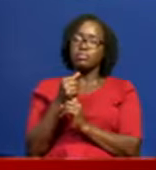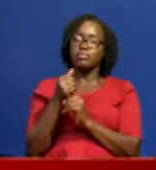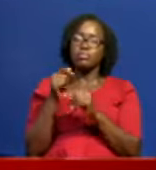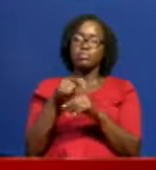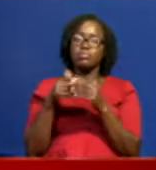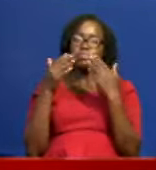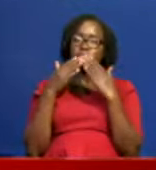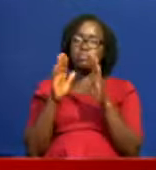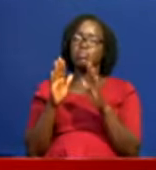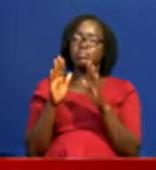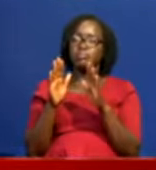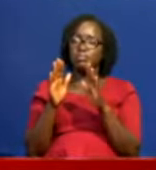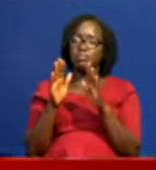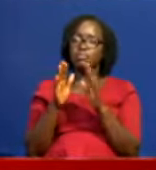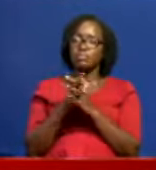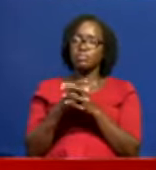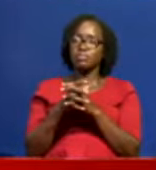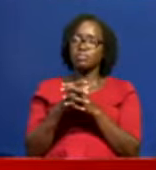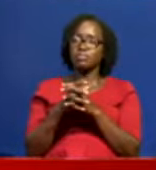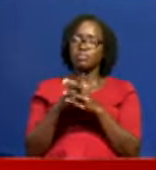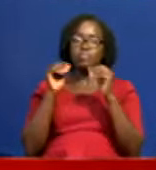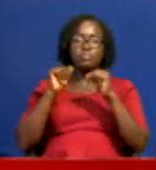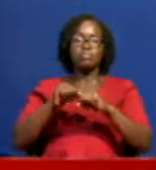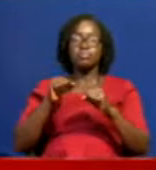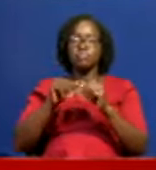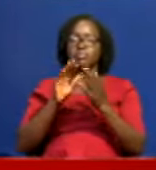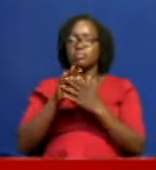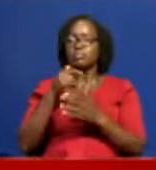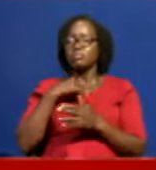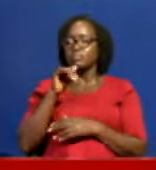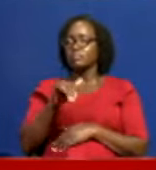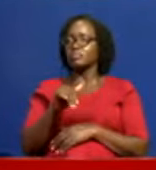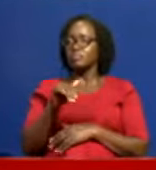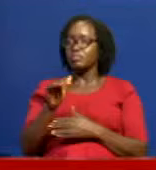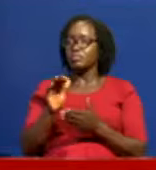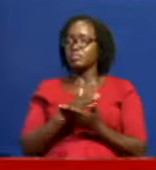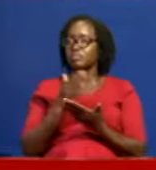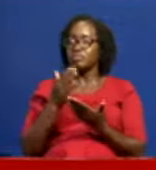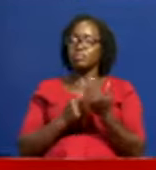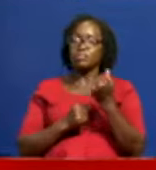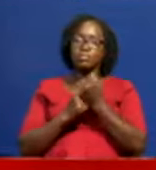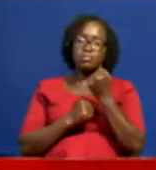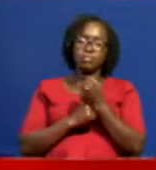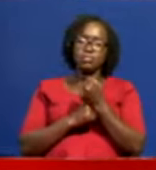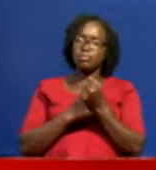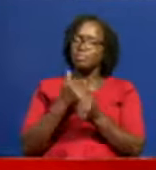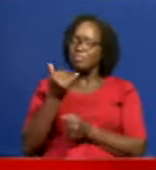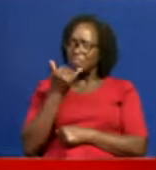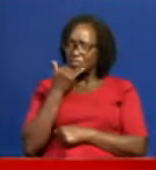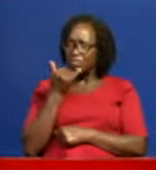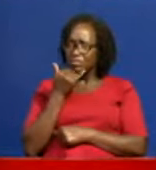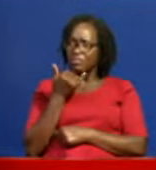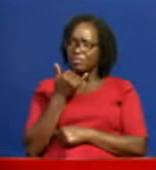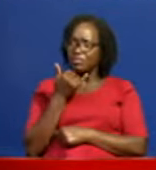this, you will agree with me that there is something fundamentally